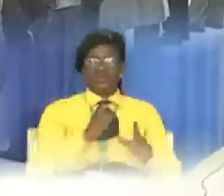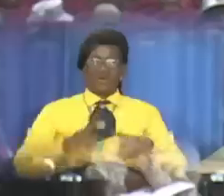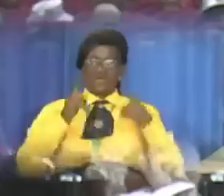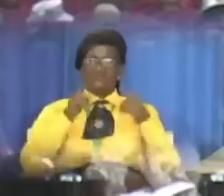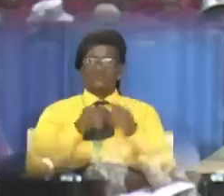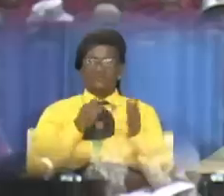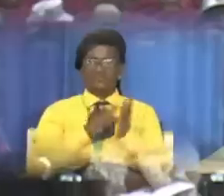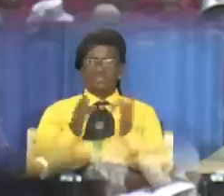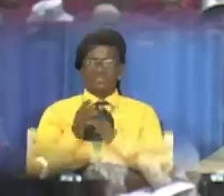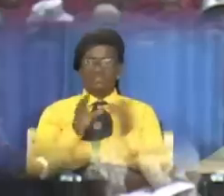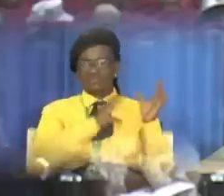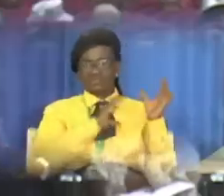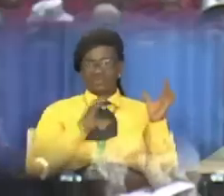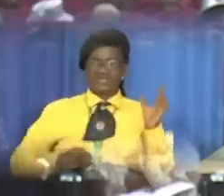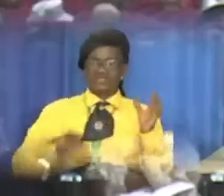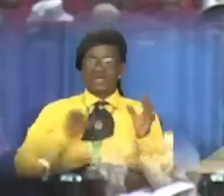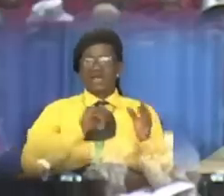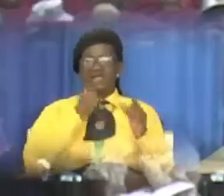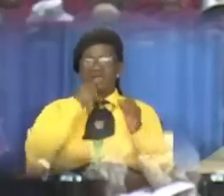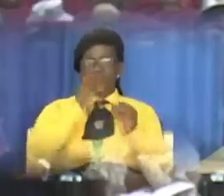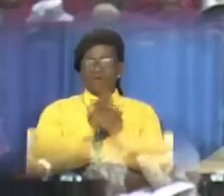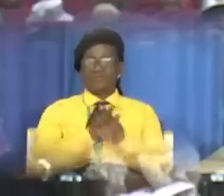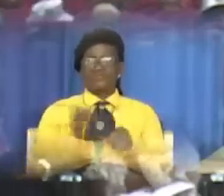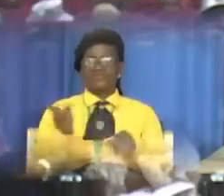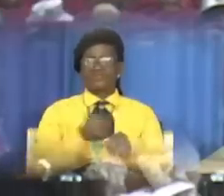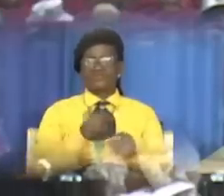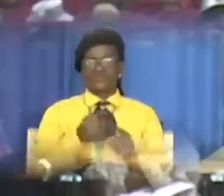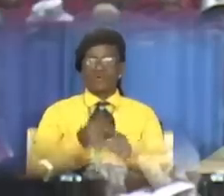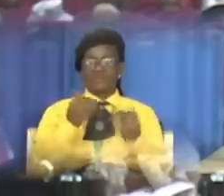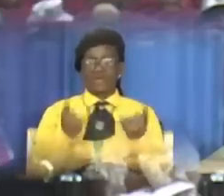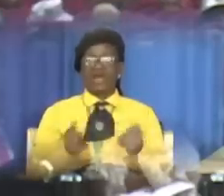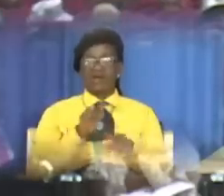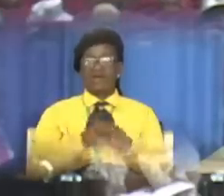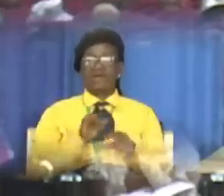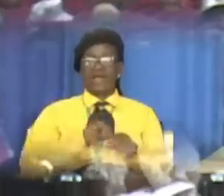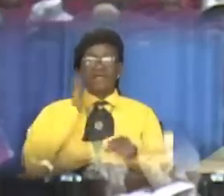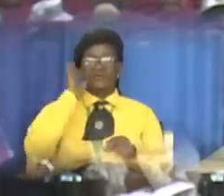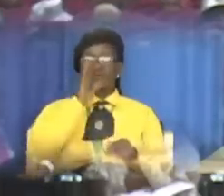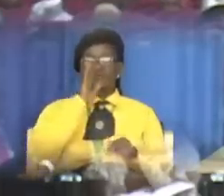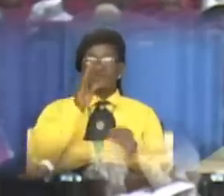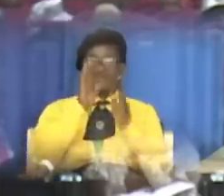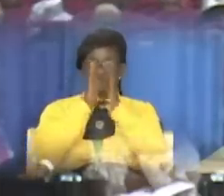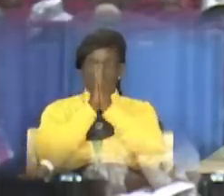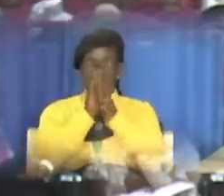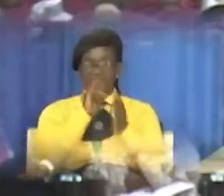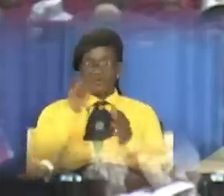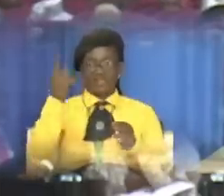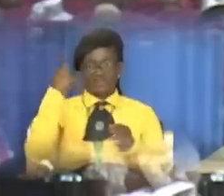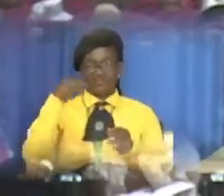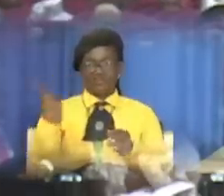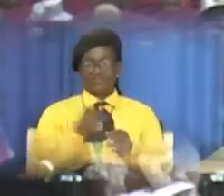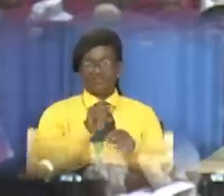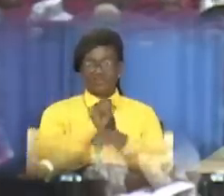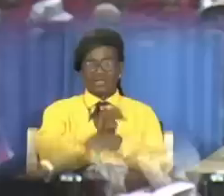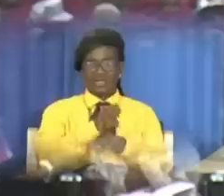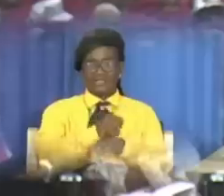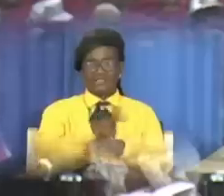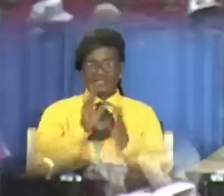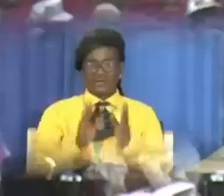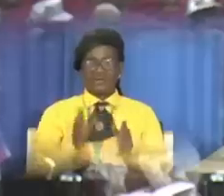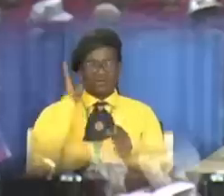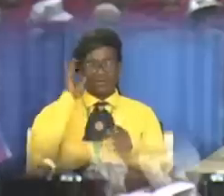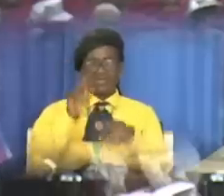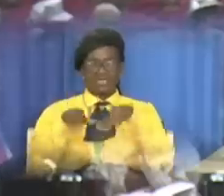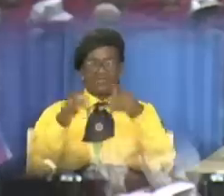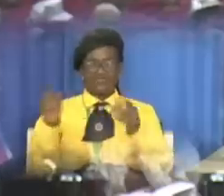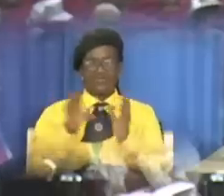grace of God, from now on, I'll be praying for you. So the counselors will give you a card to fill very quickly,